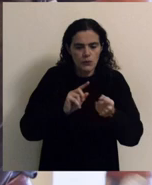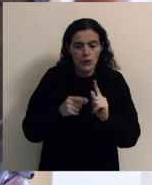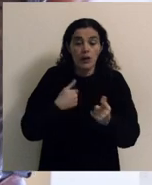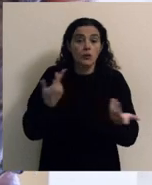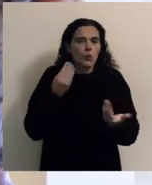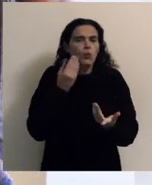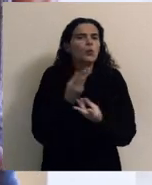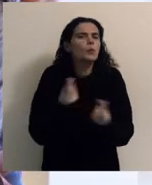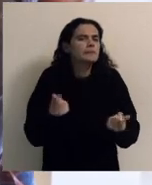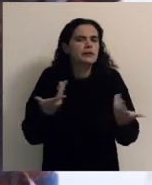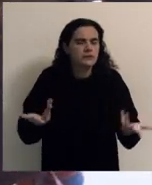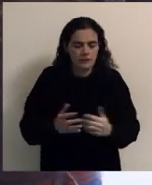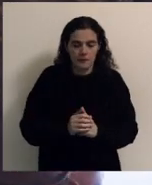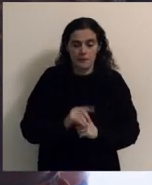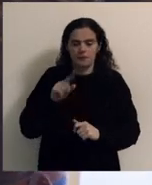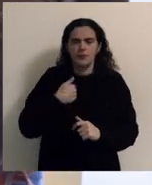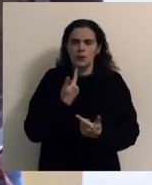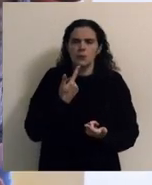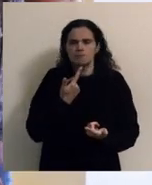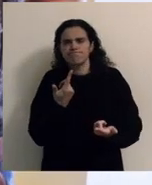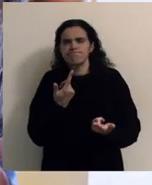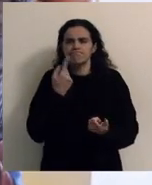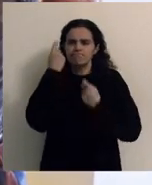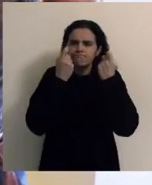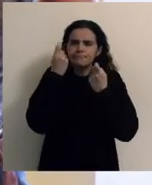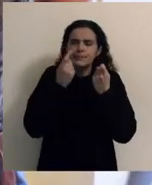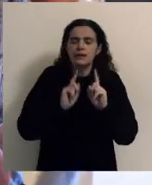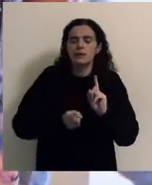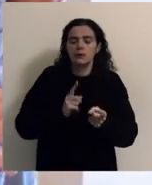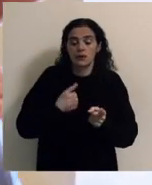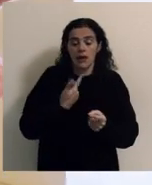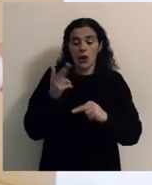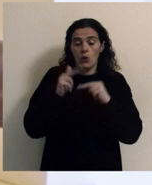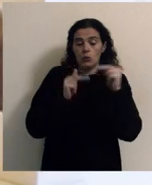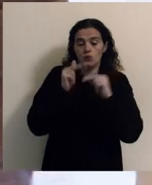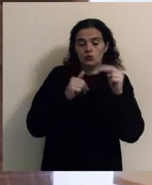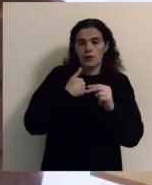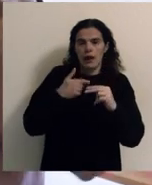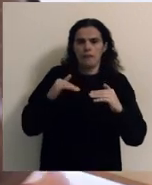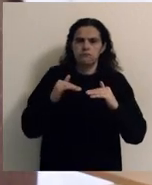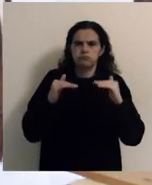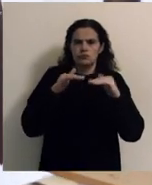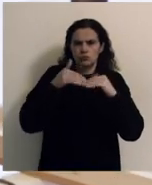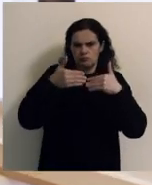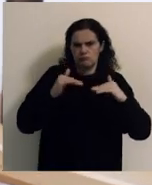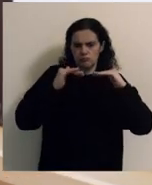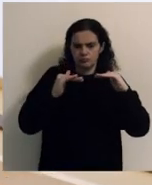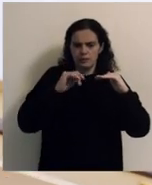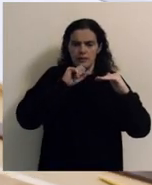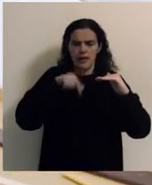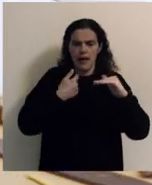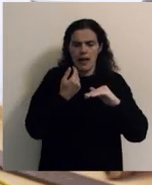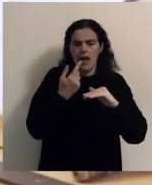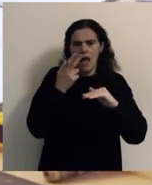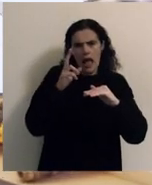the solution that we devised was to build a platform with a